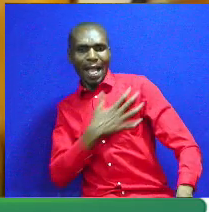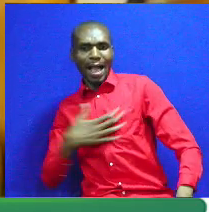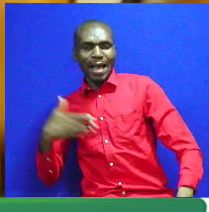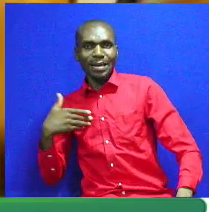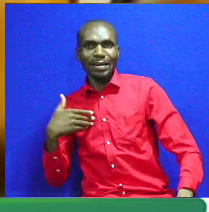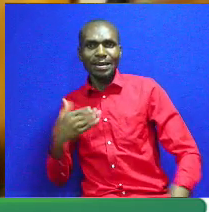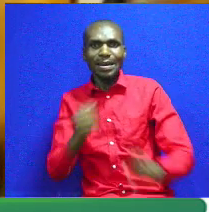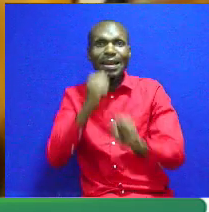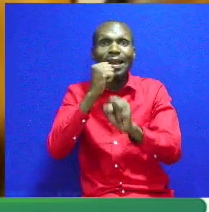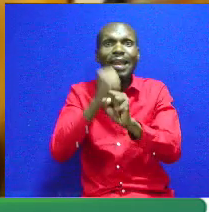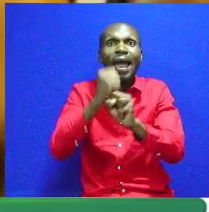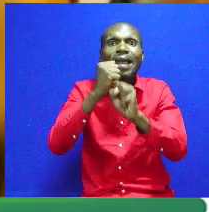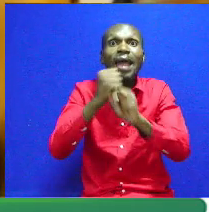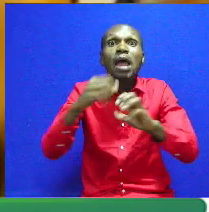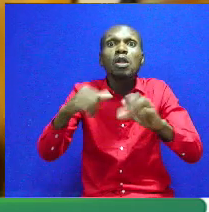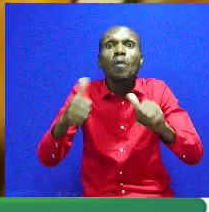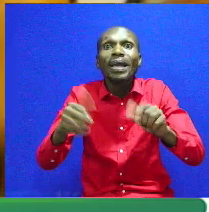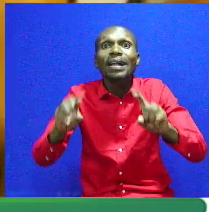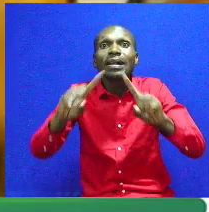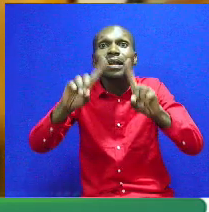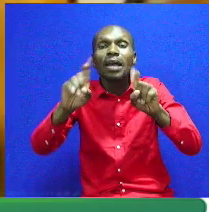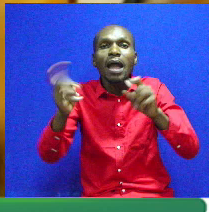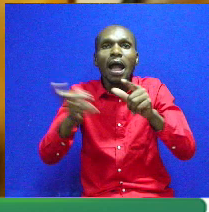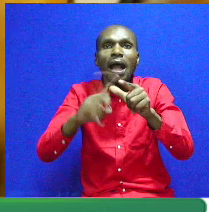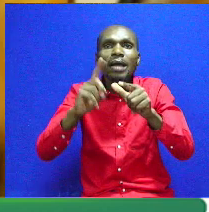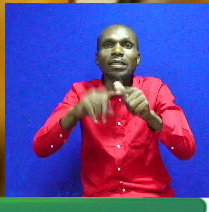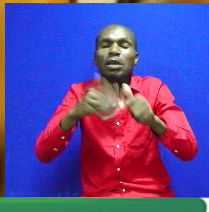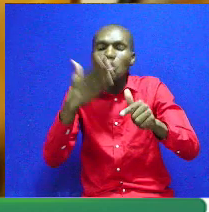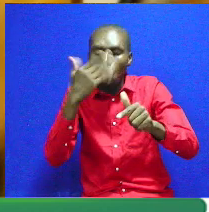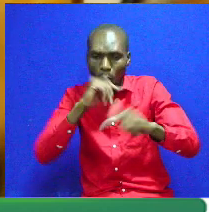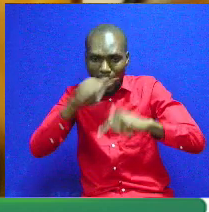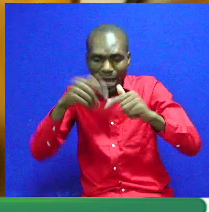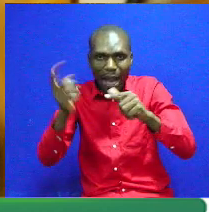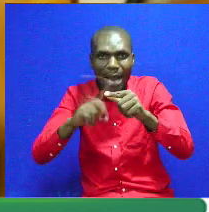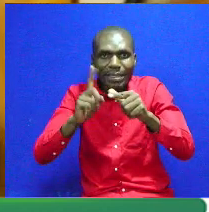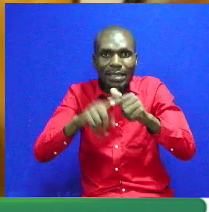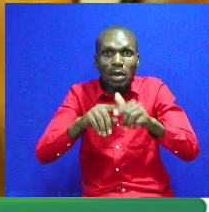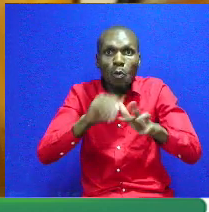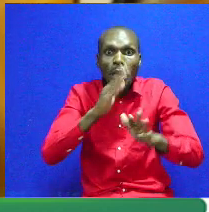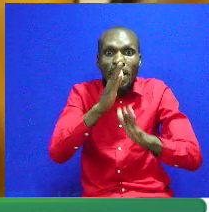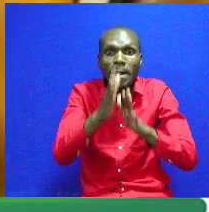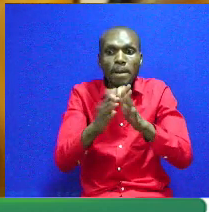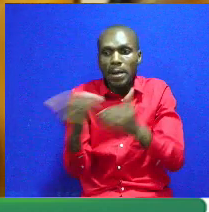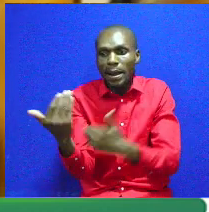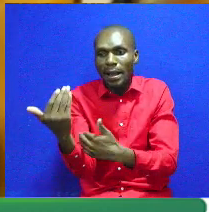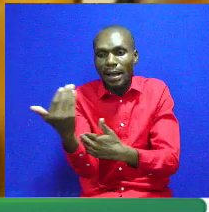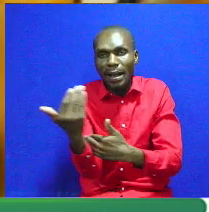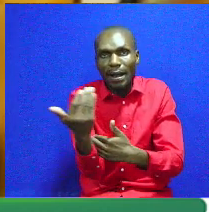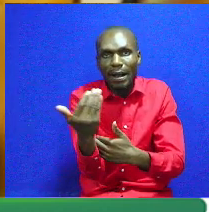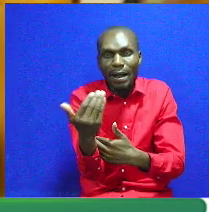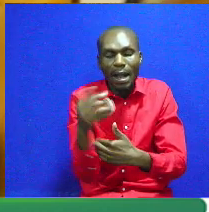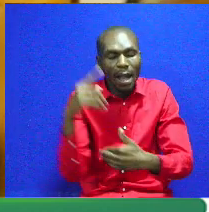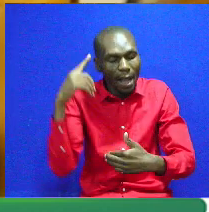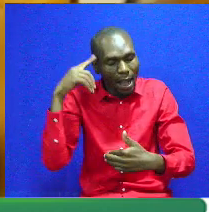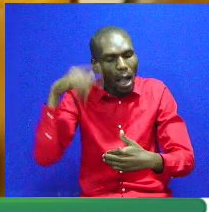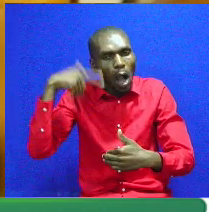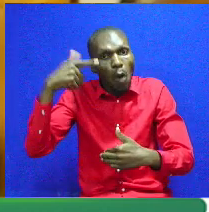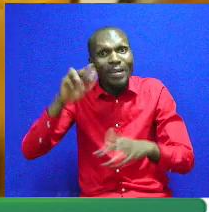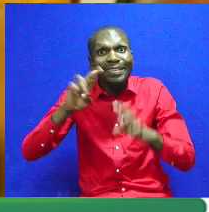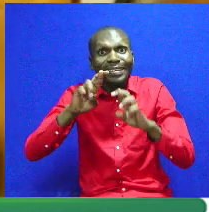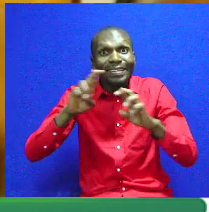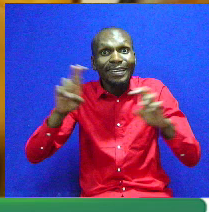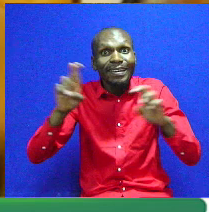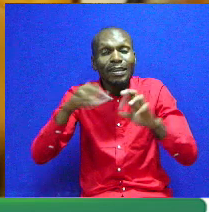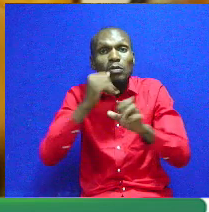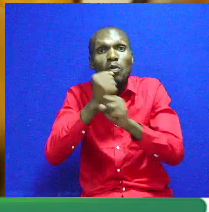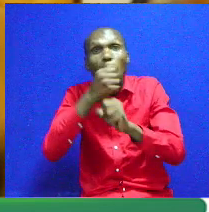done well academically and the issue of coming here was to just prepare them because a prepared mind is always ready to meet